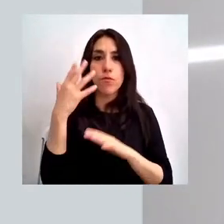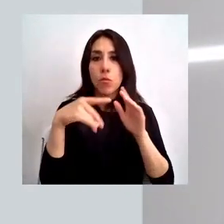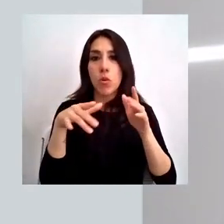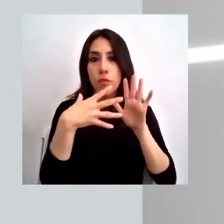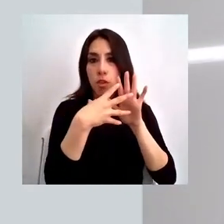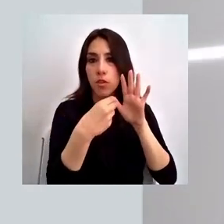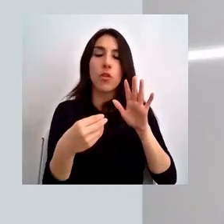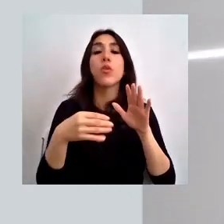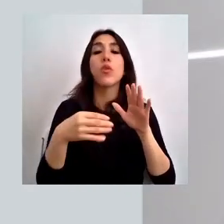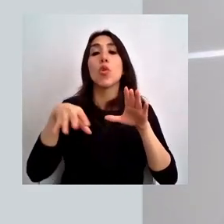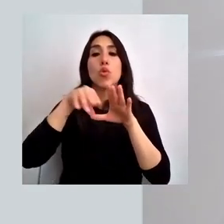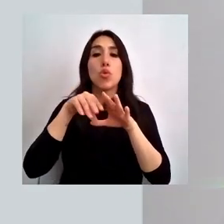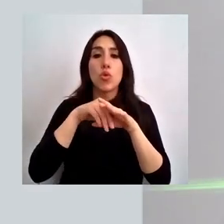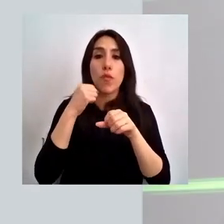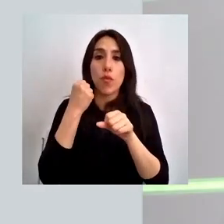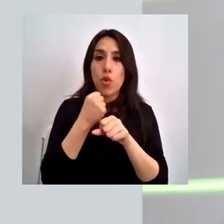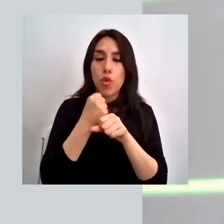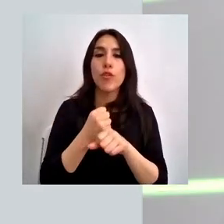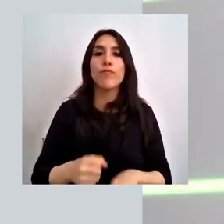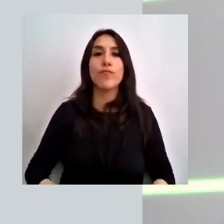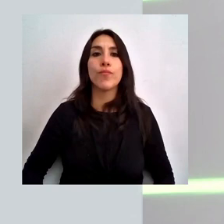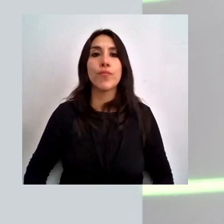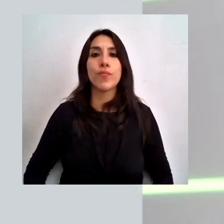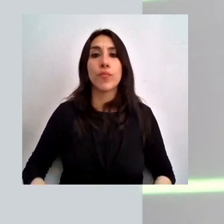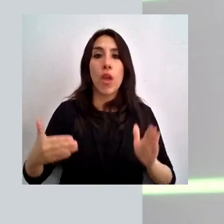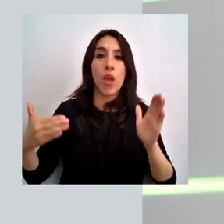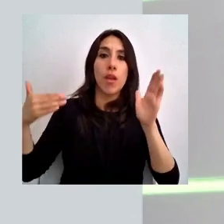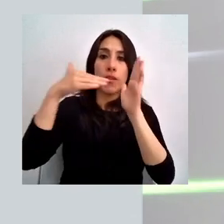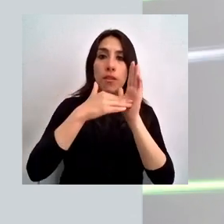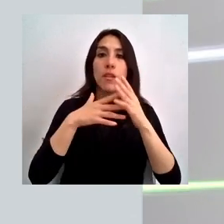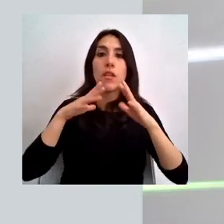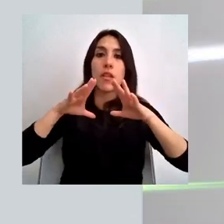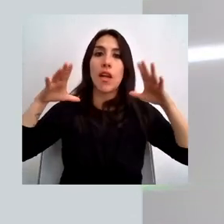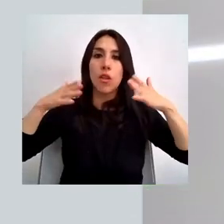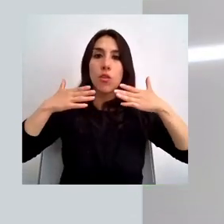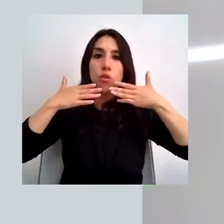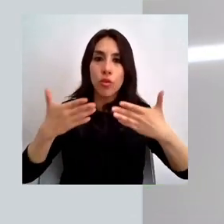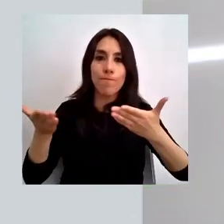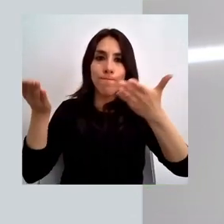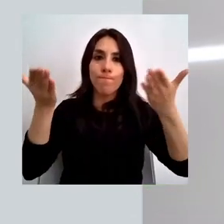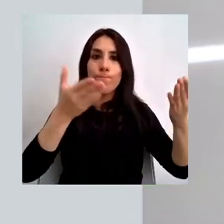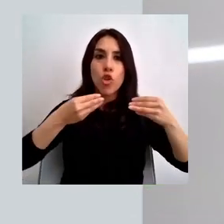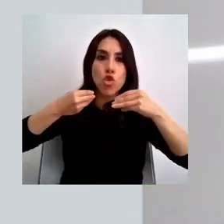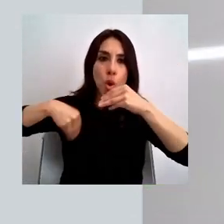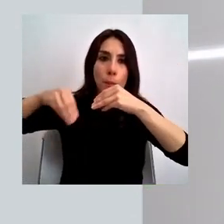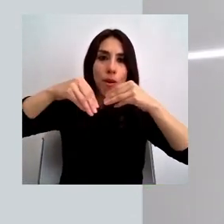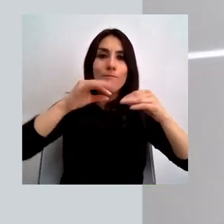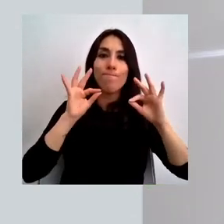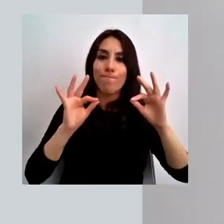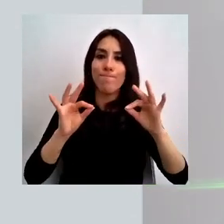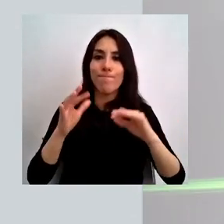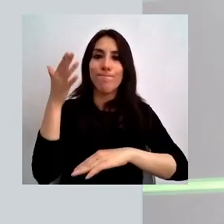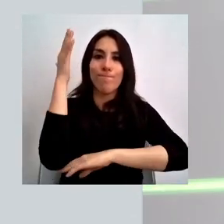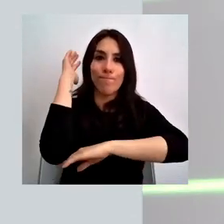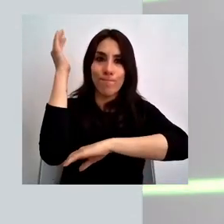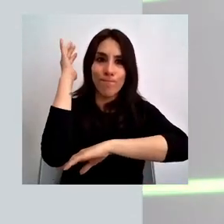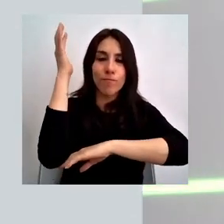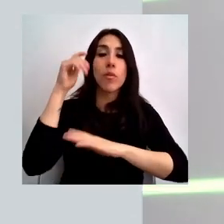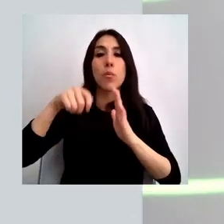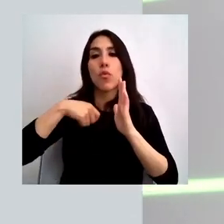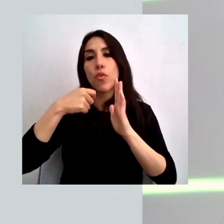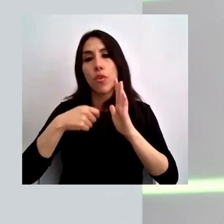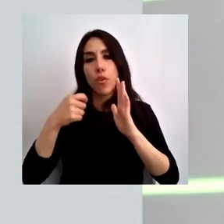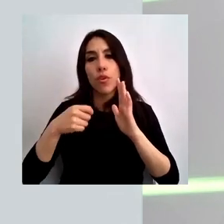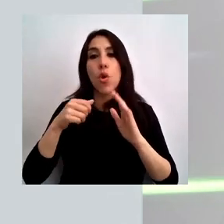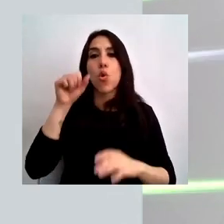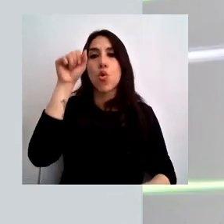inclusion. So once again, we thank you for your participation on the